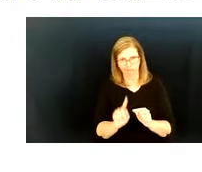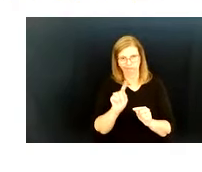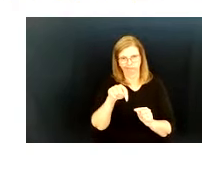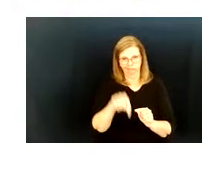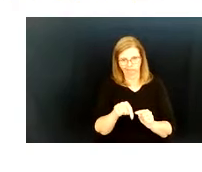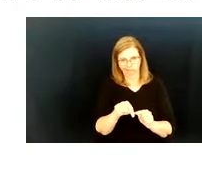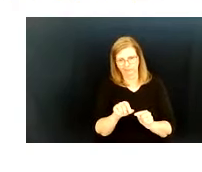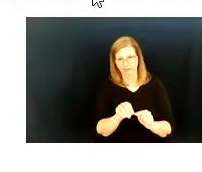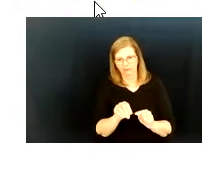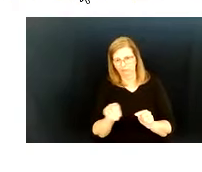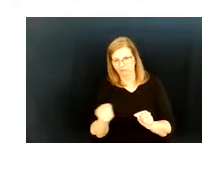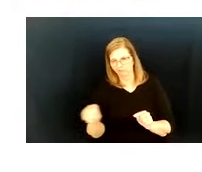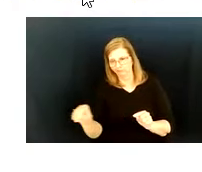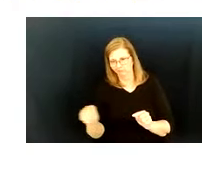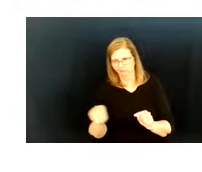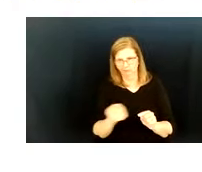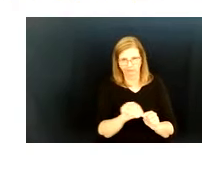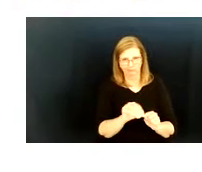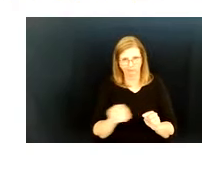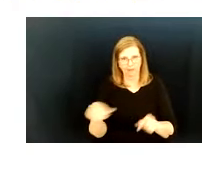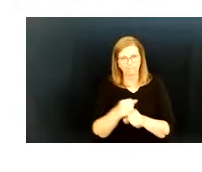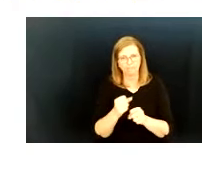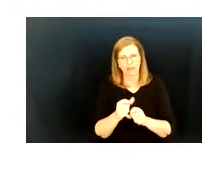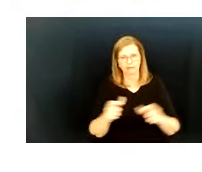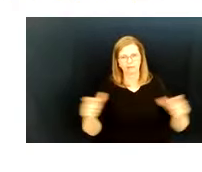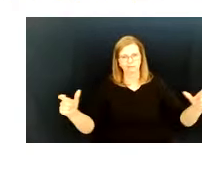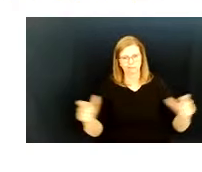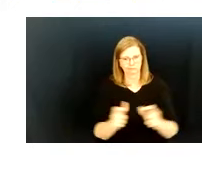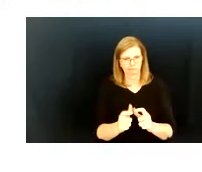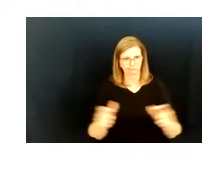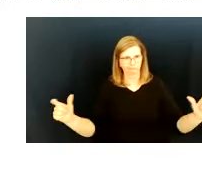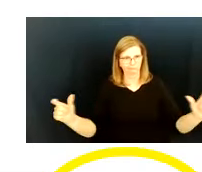slider to adjust the caption size.